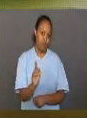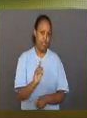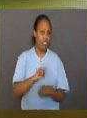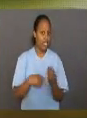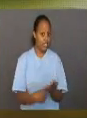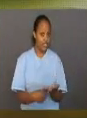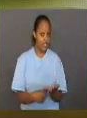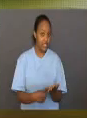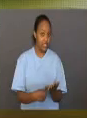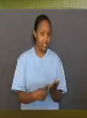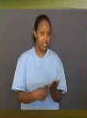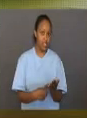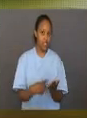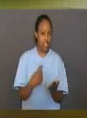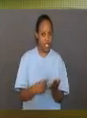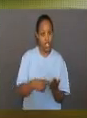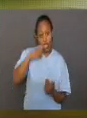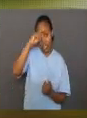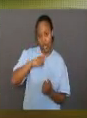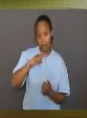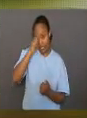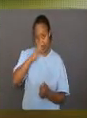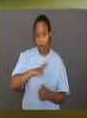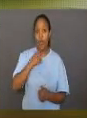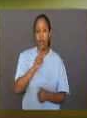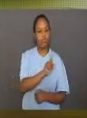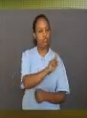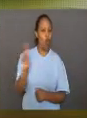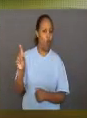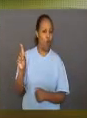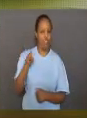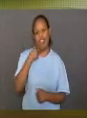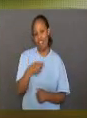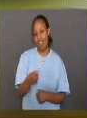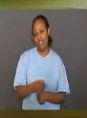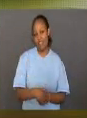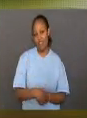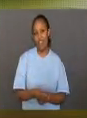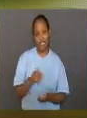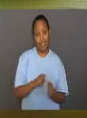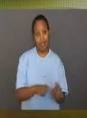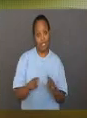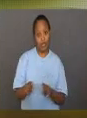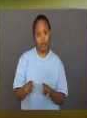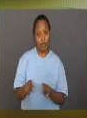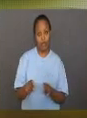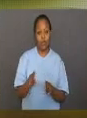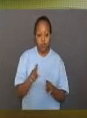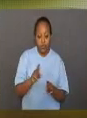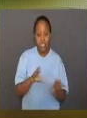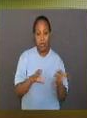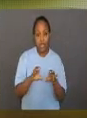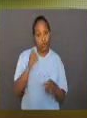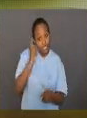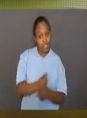Therefore, it takes courage to say no and to do what you know is